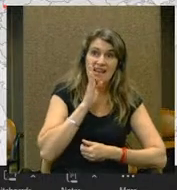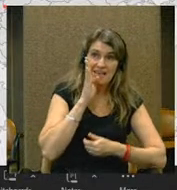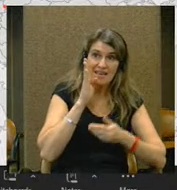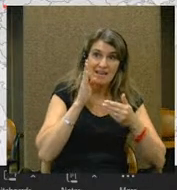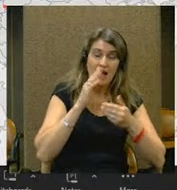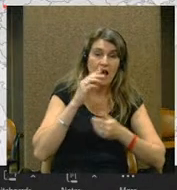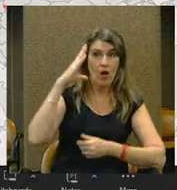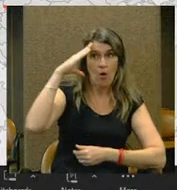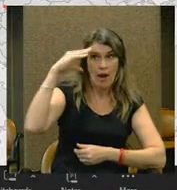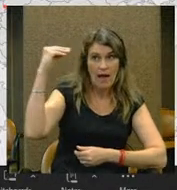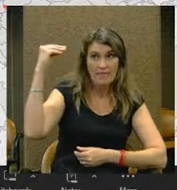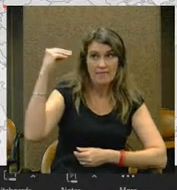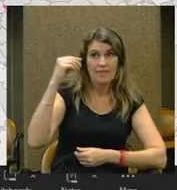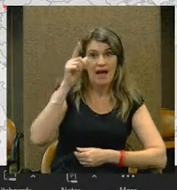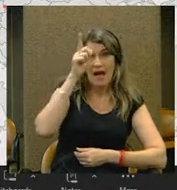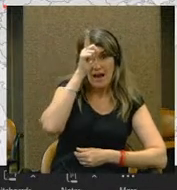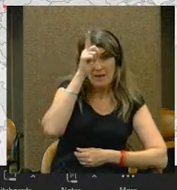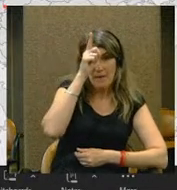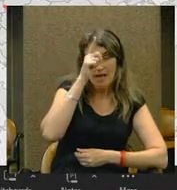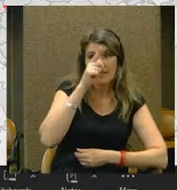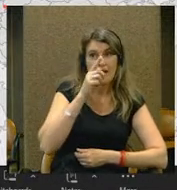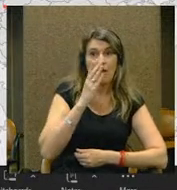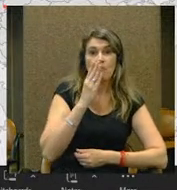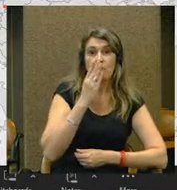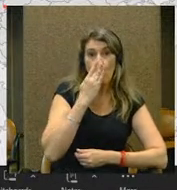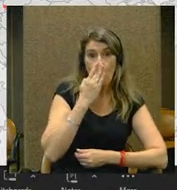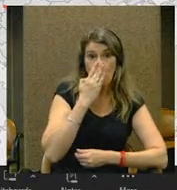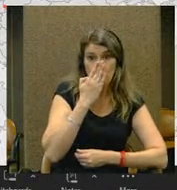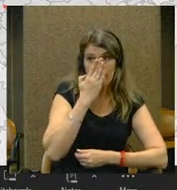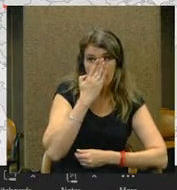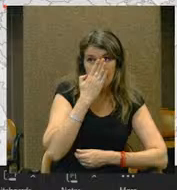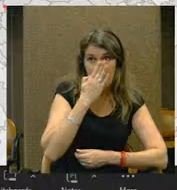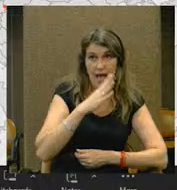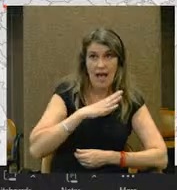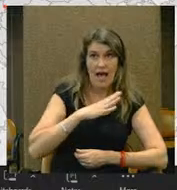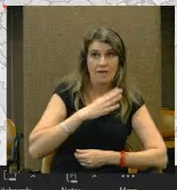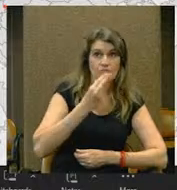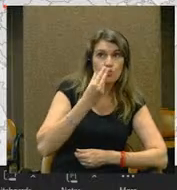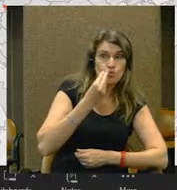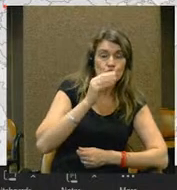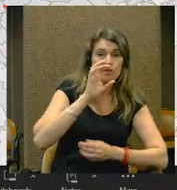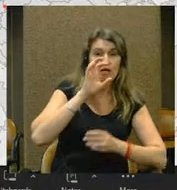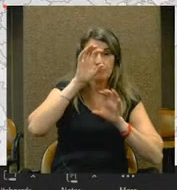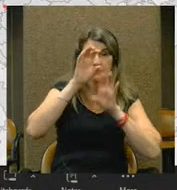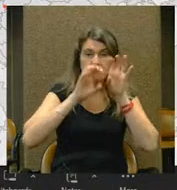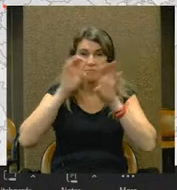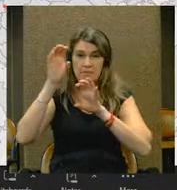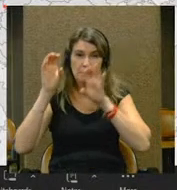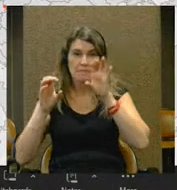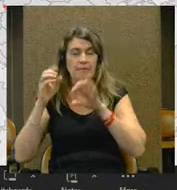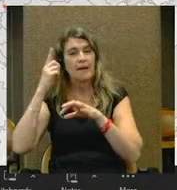Poland. There's already substantial infrastructure and expertise to illegally